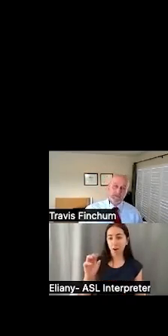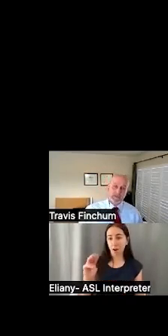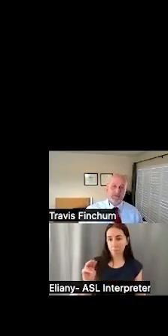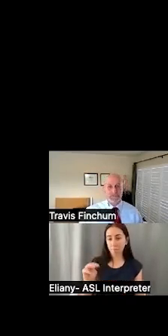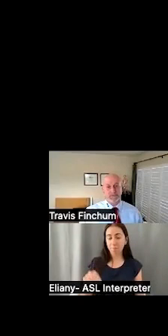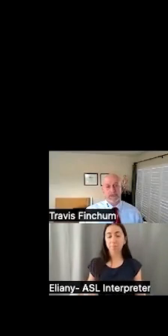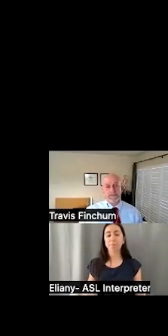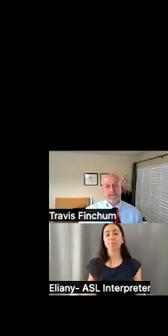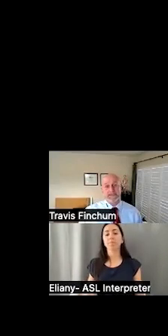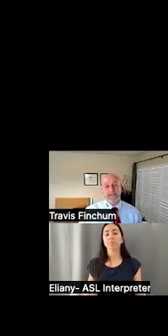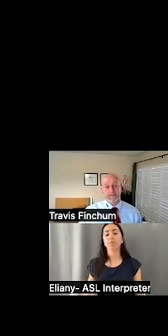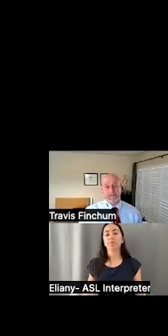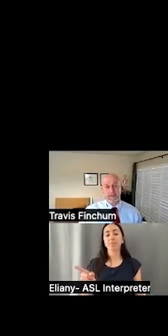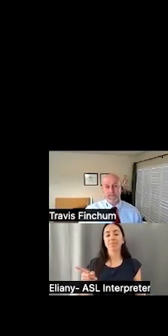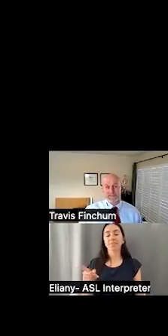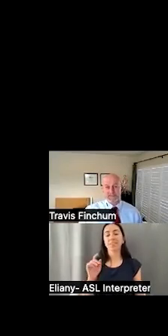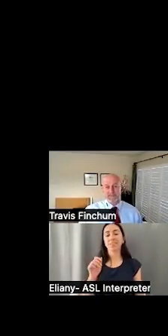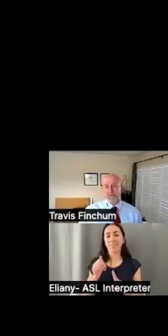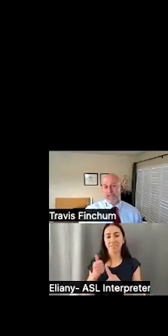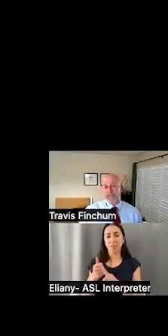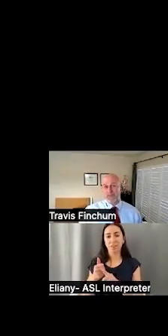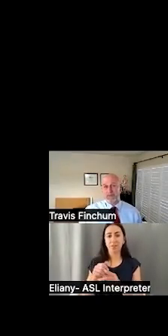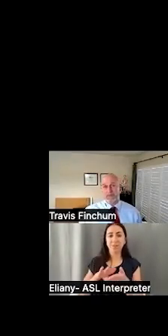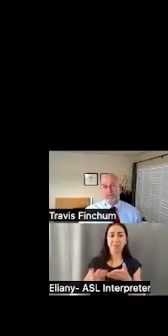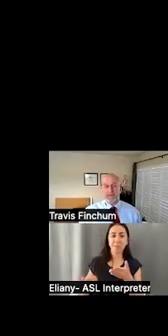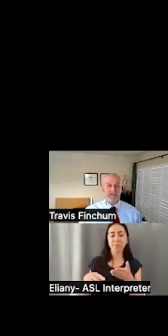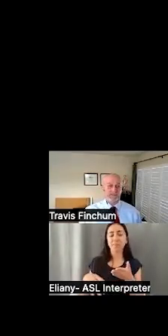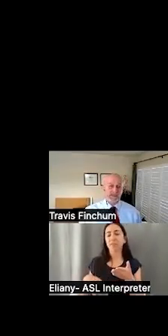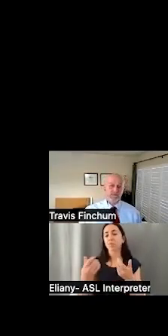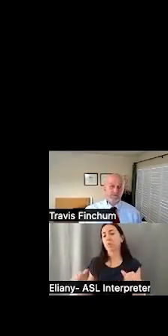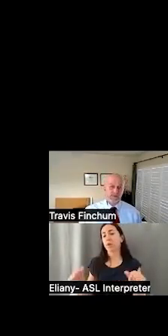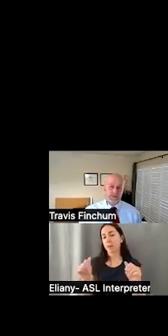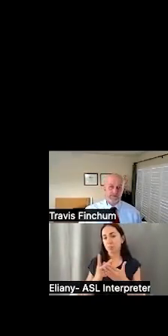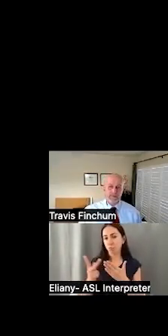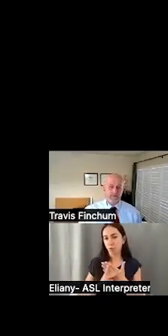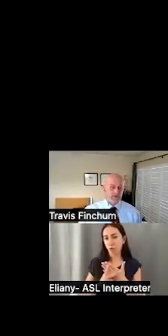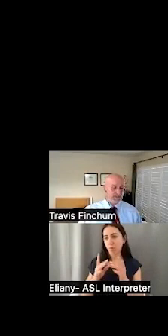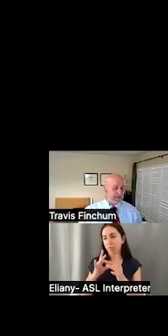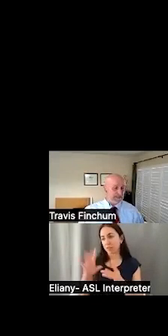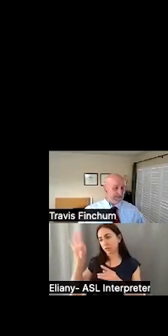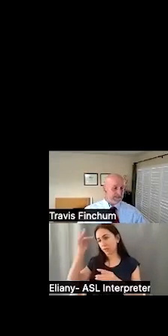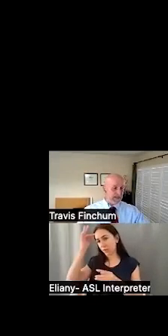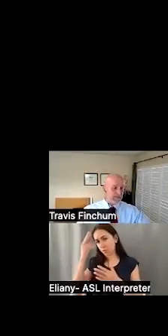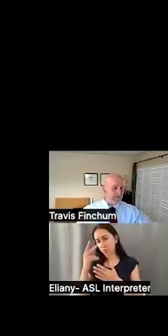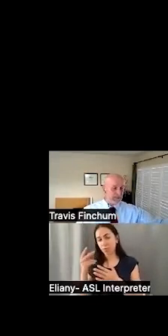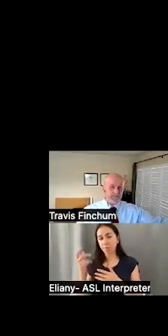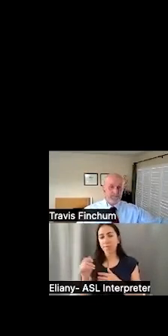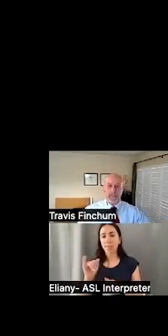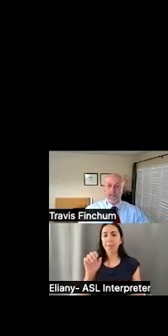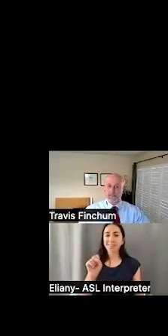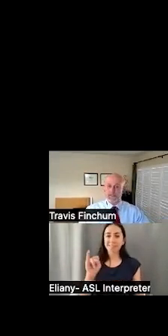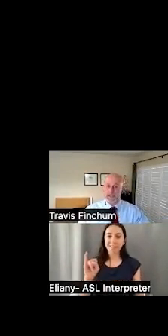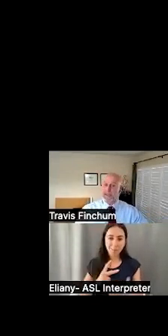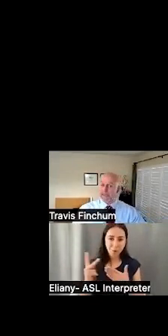a good special needs trust, is exempted basically for any program that has federal funding, which is the SSI